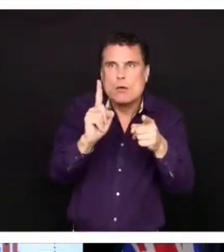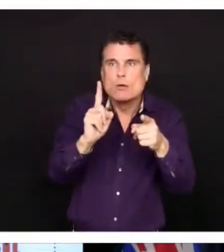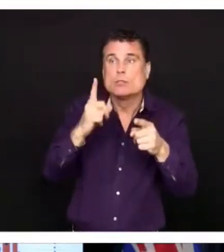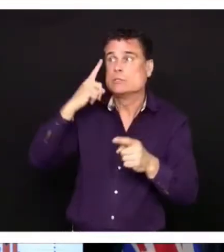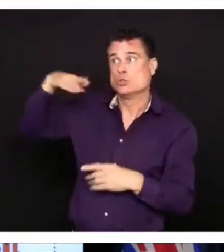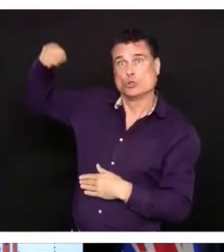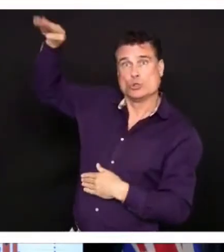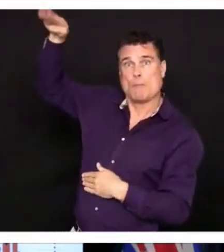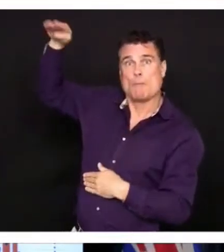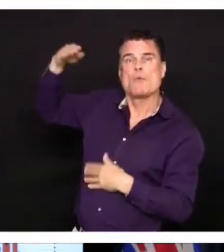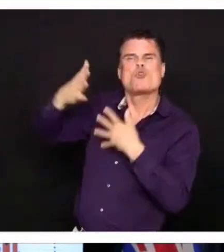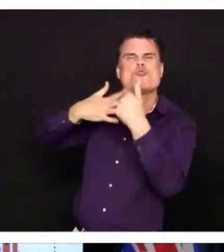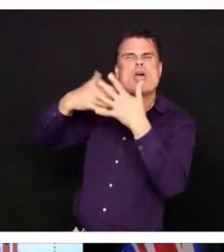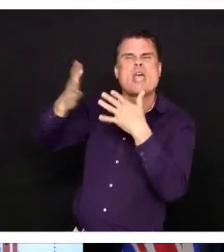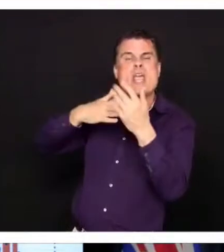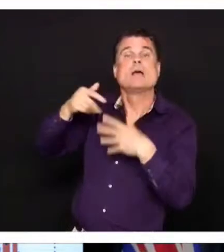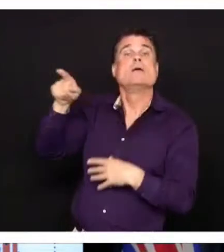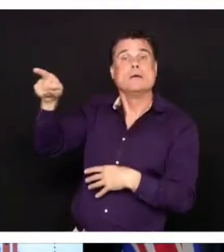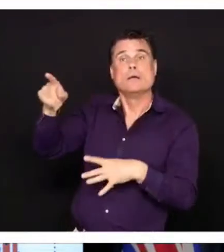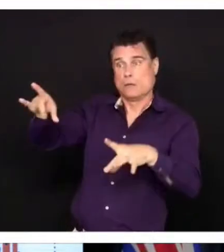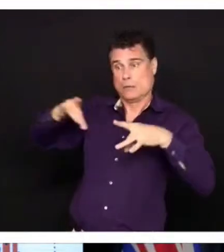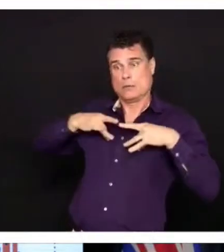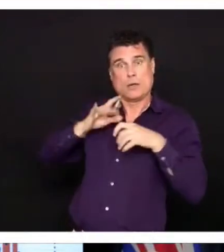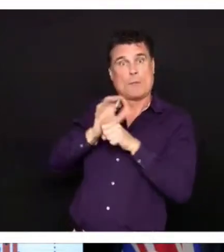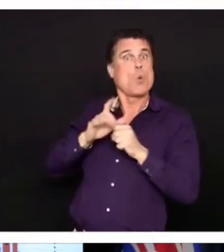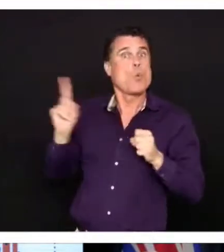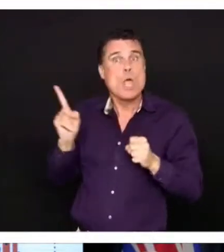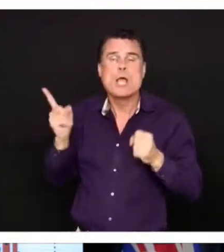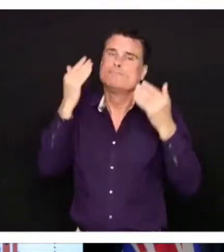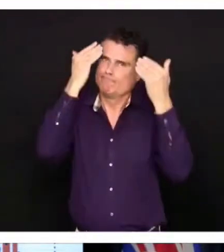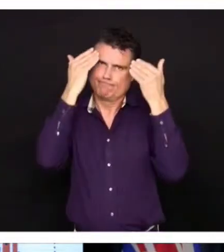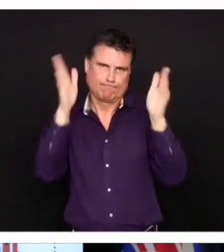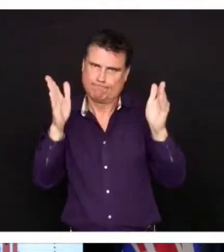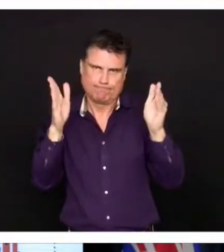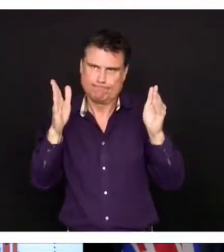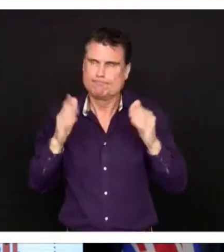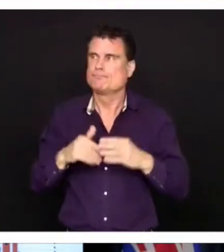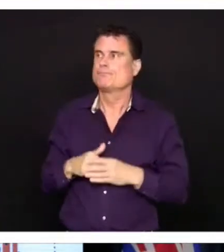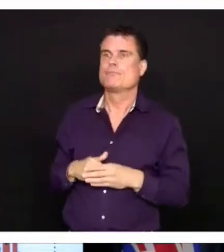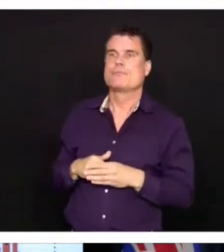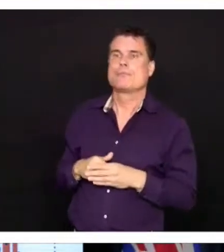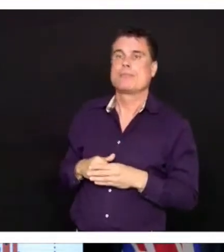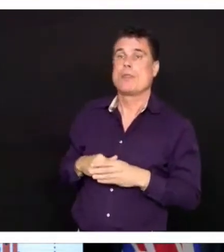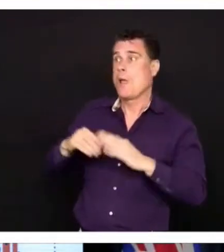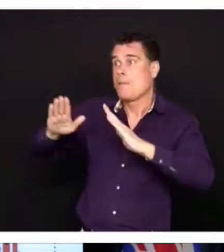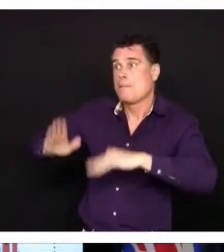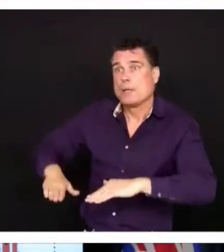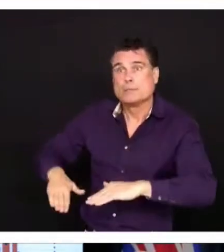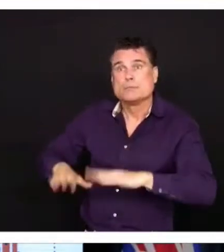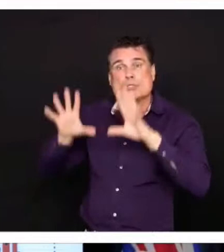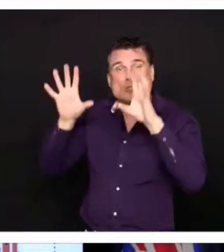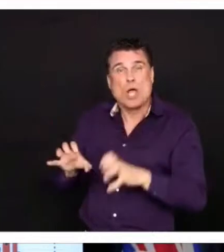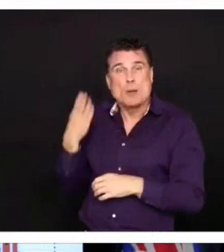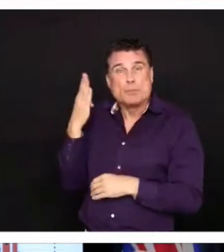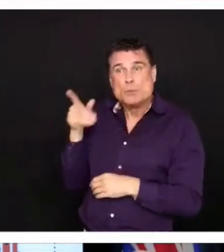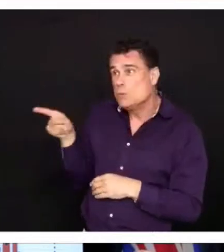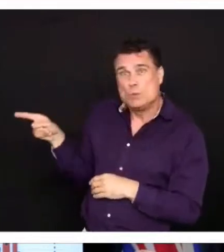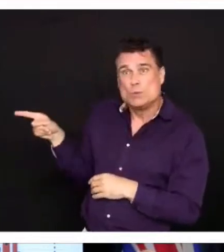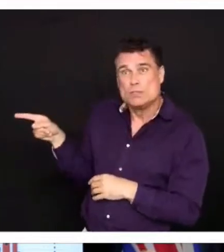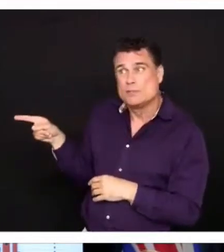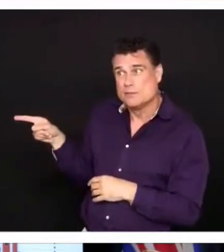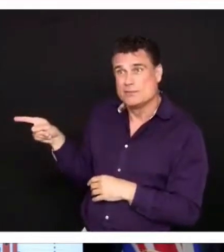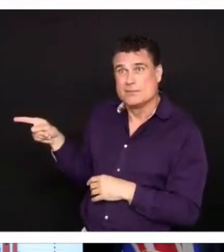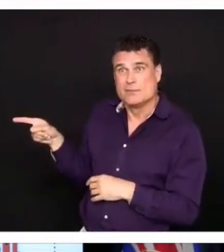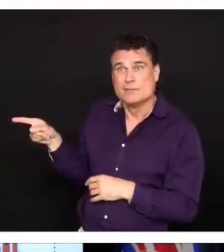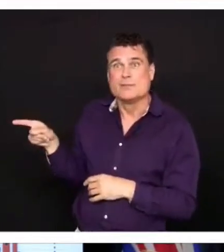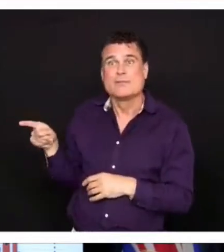acquired their illness outside of Canada, so from travel. So those are the travel-related cases, and as you can see early on, that's mostly what we had,